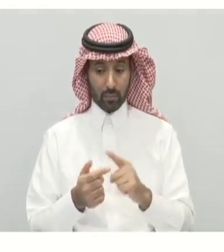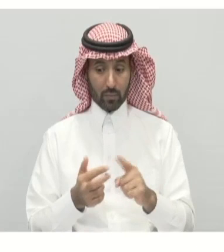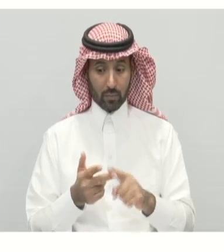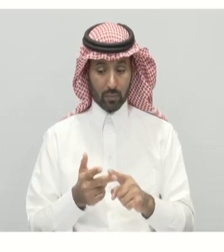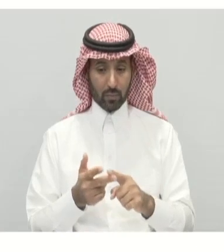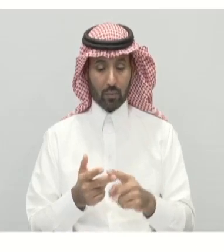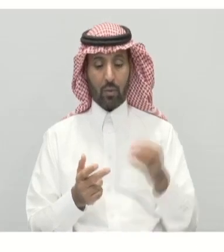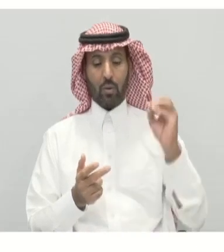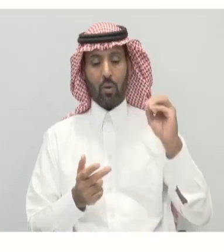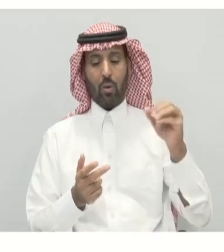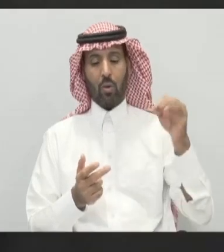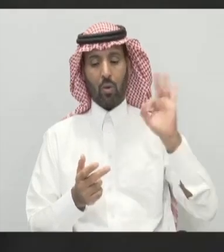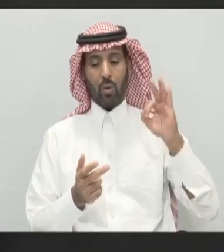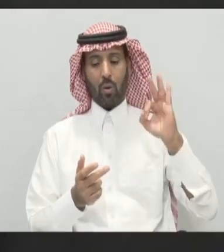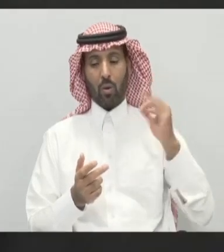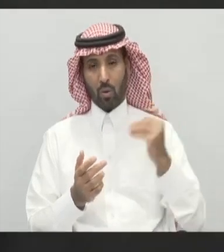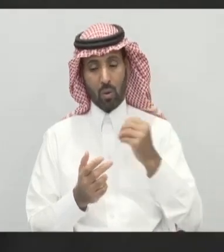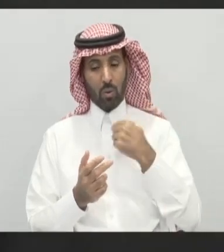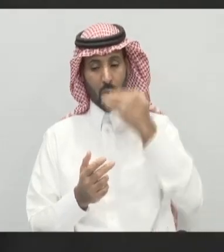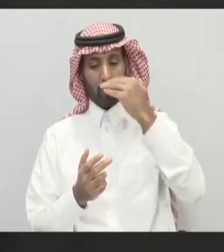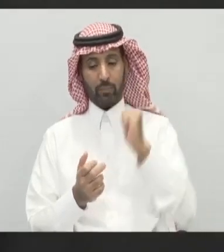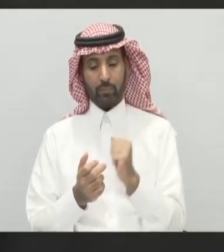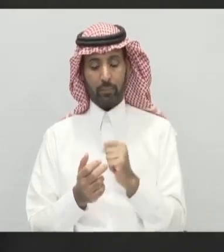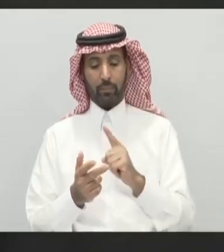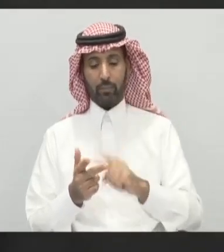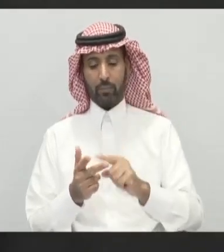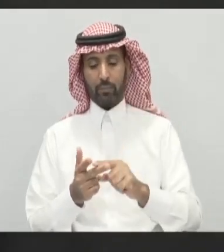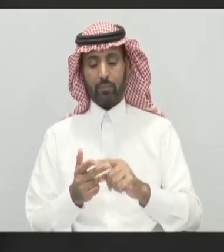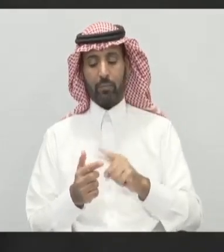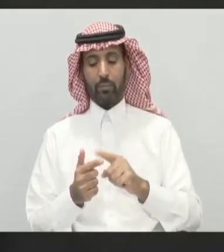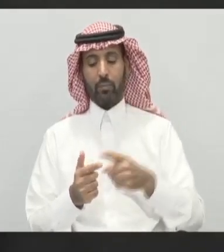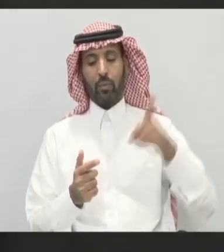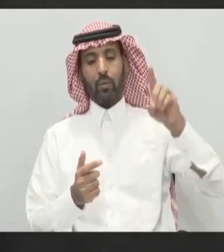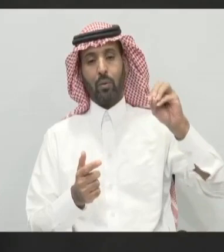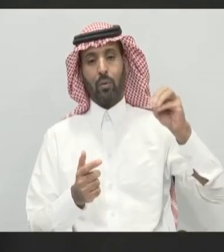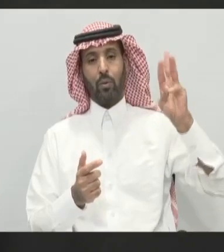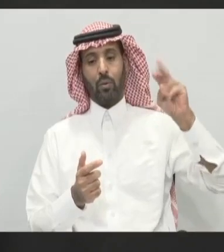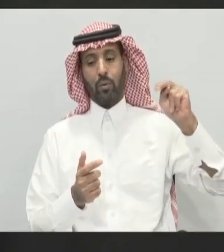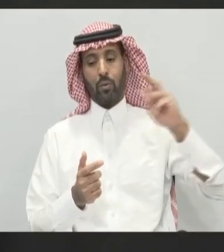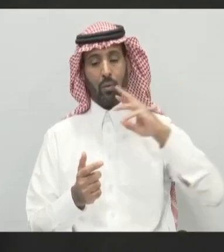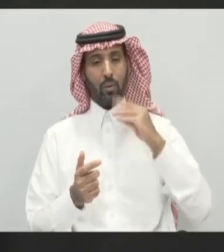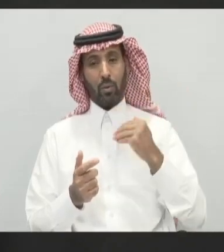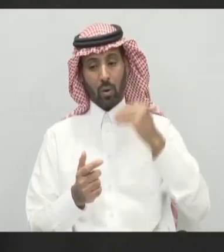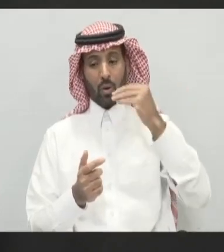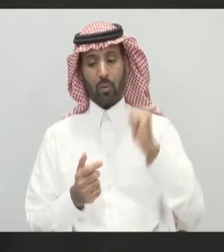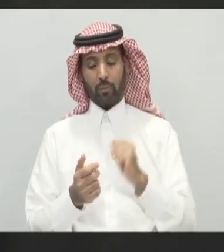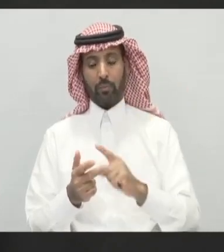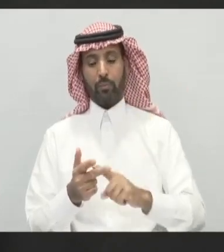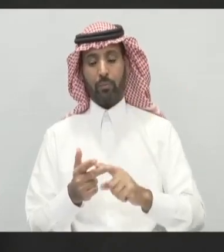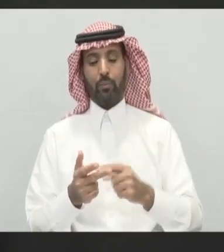The off is much more higher, and we're having down, which is the particle, and up. So it is put